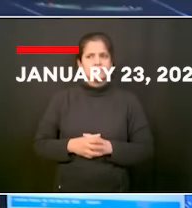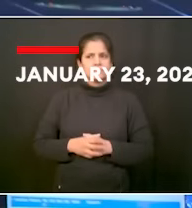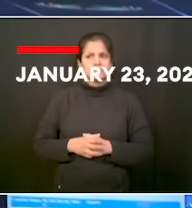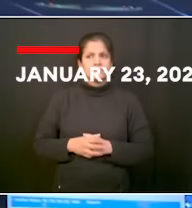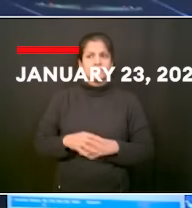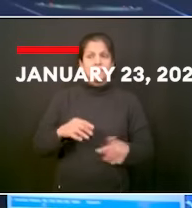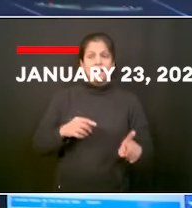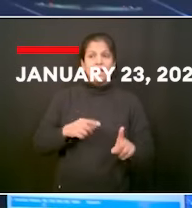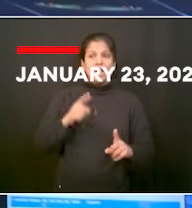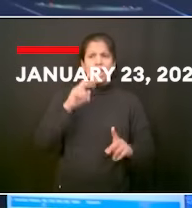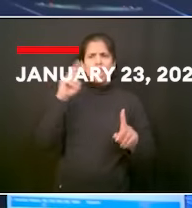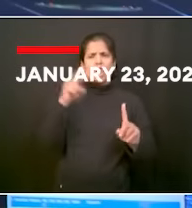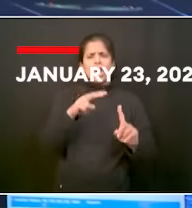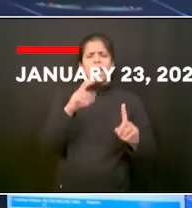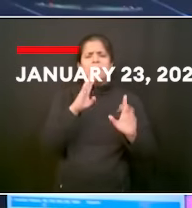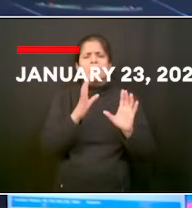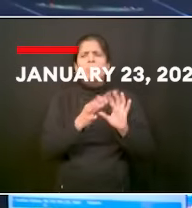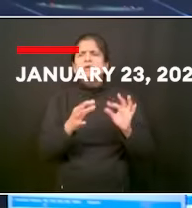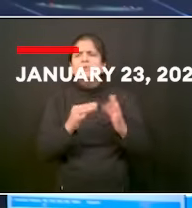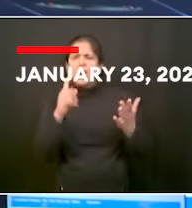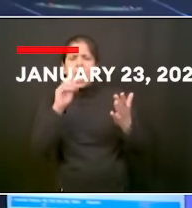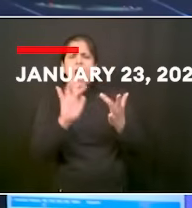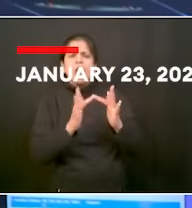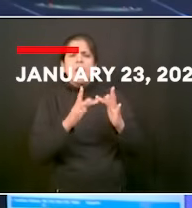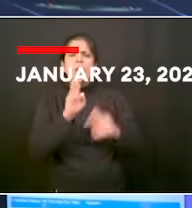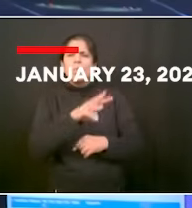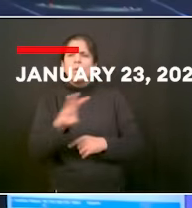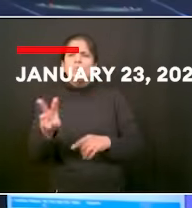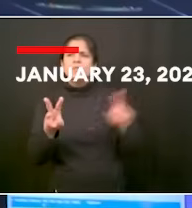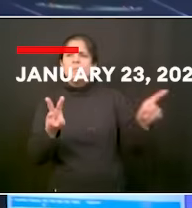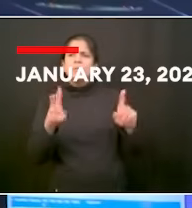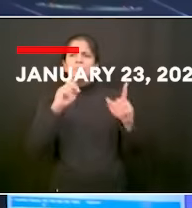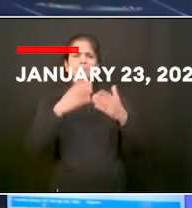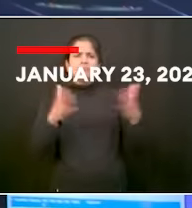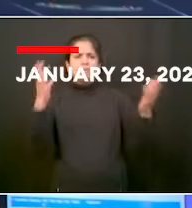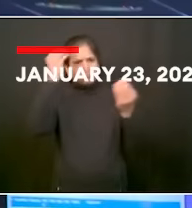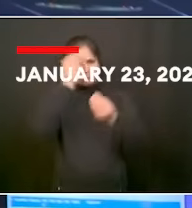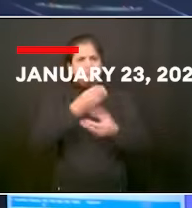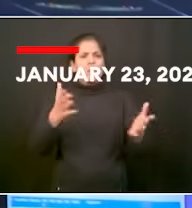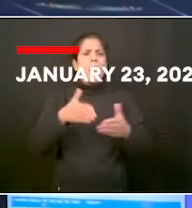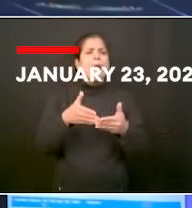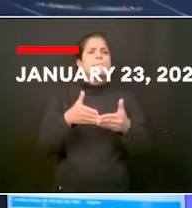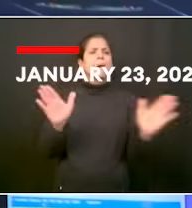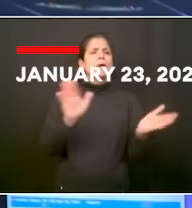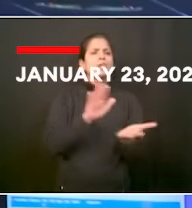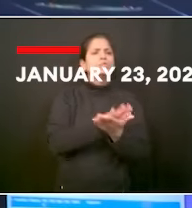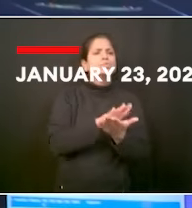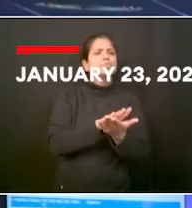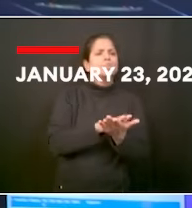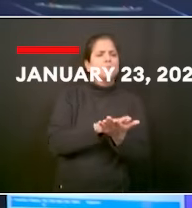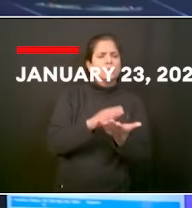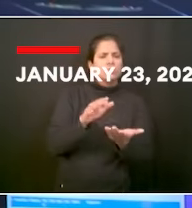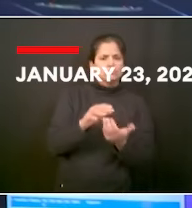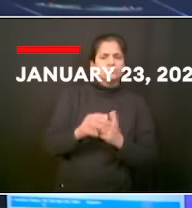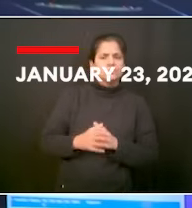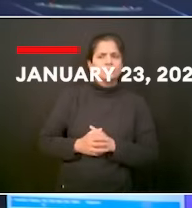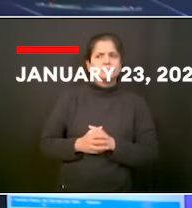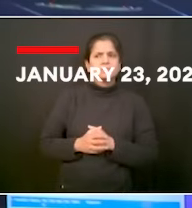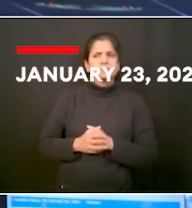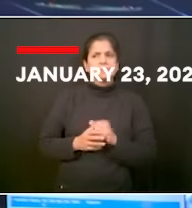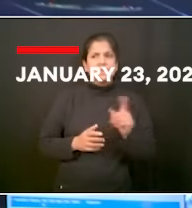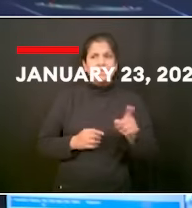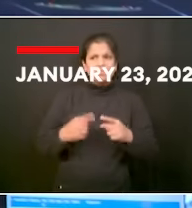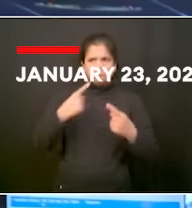Schools. Now, I do want to announce a follow-up to the mayor that PSAL activities